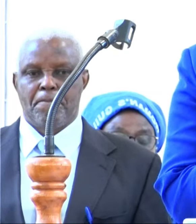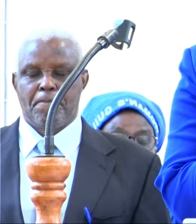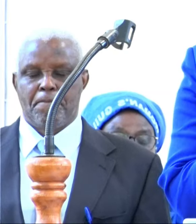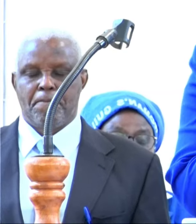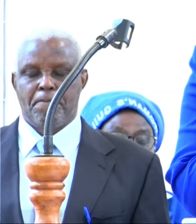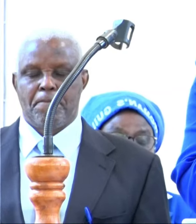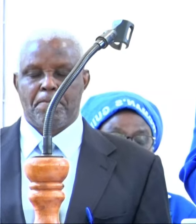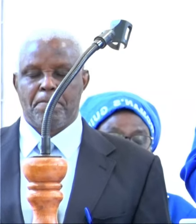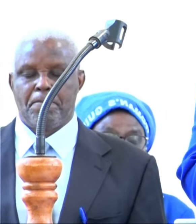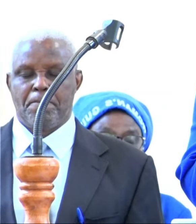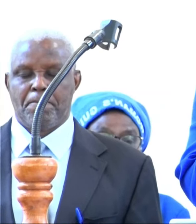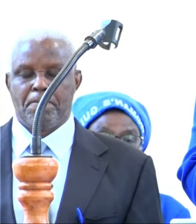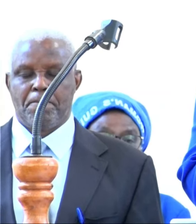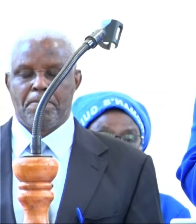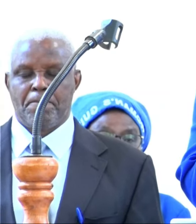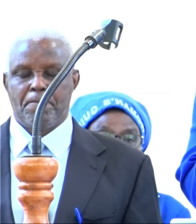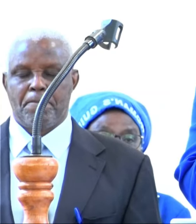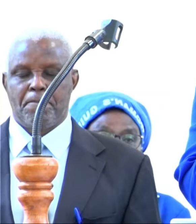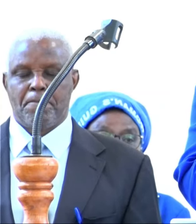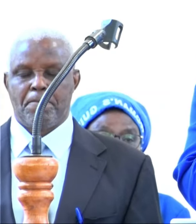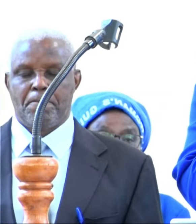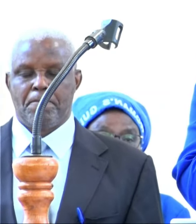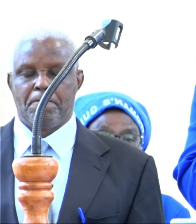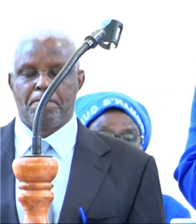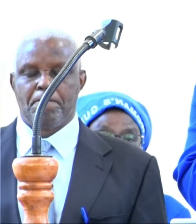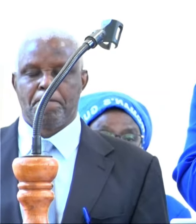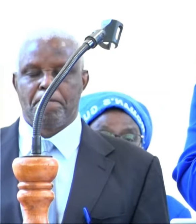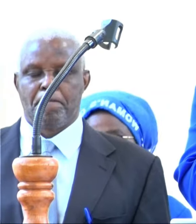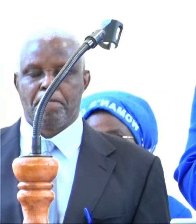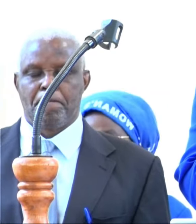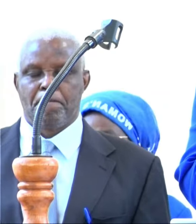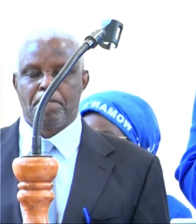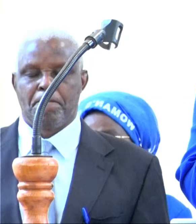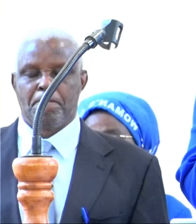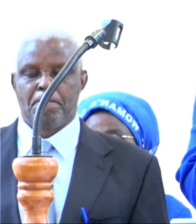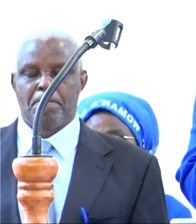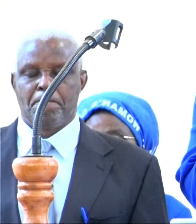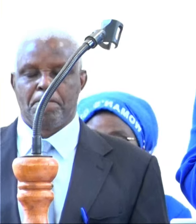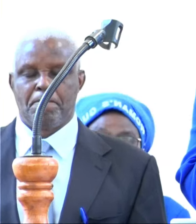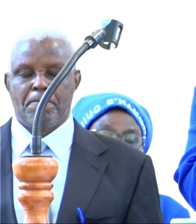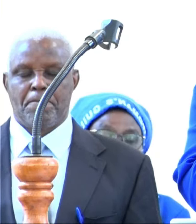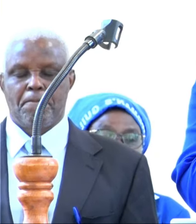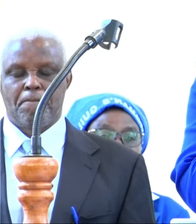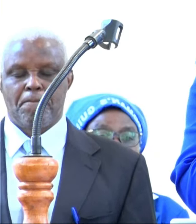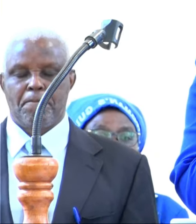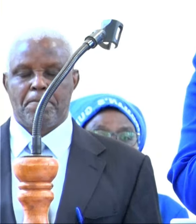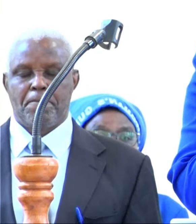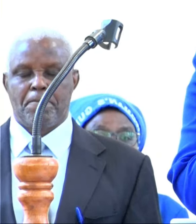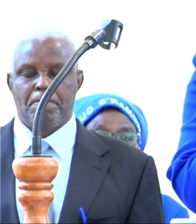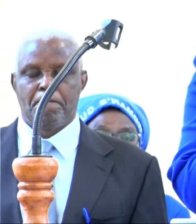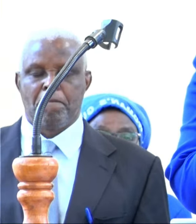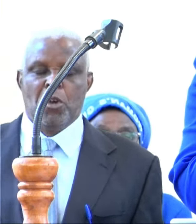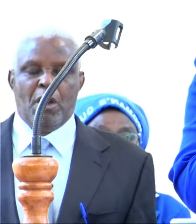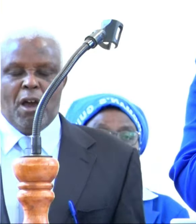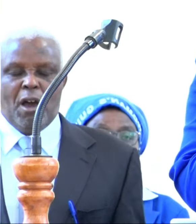Indeed, Lord, we do not have a friend like you. You alone is the closest that we have. And we know you